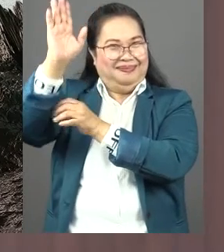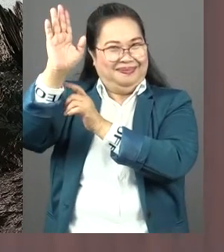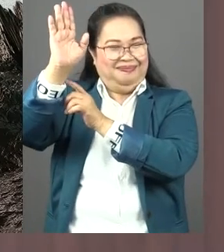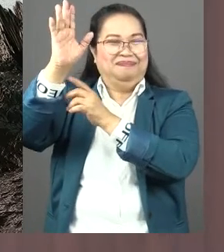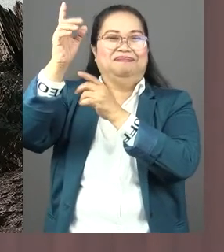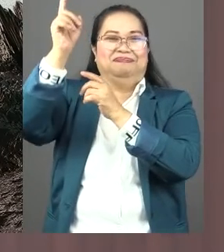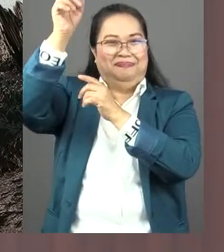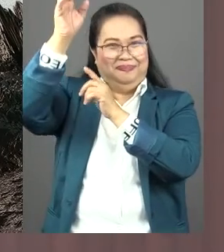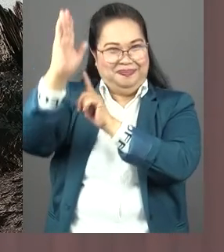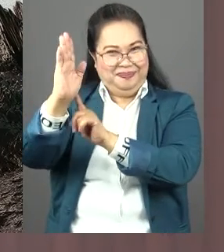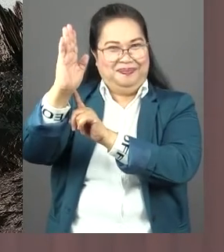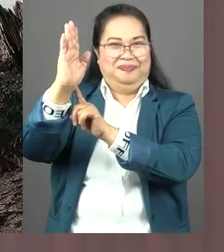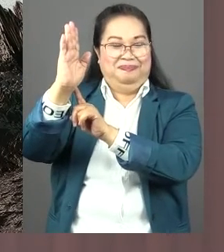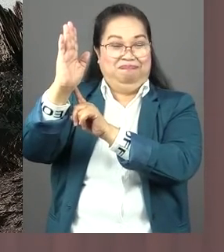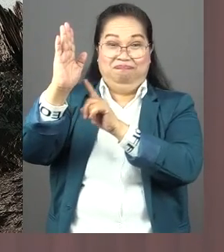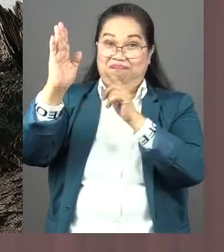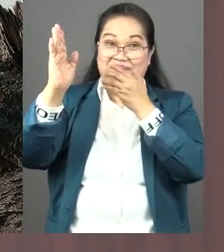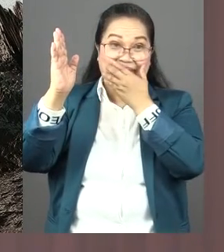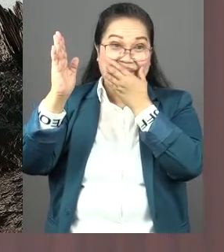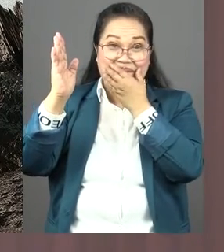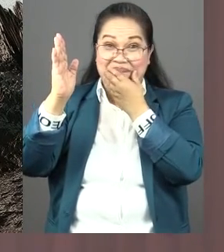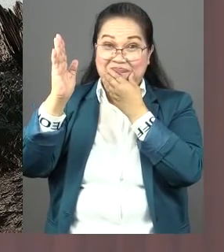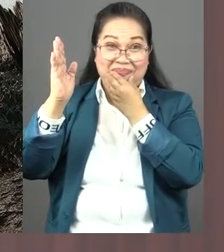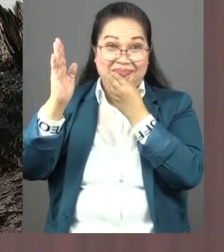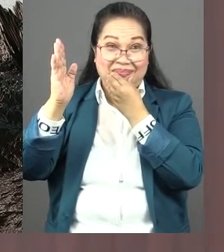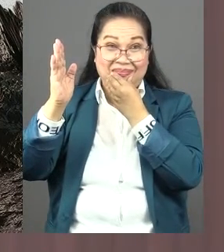me. Isn't that beautiful?